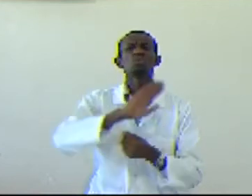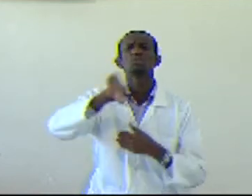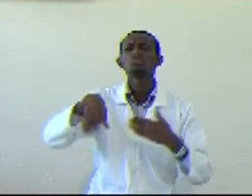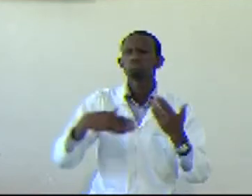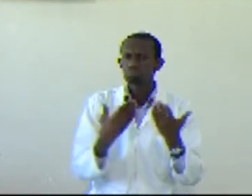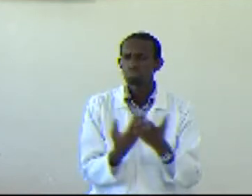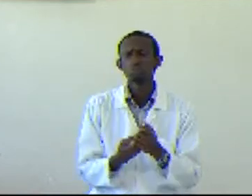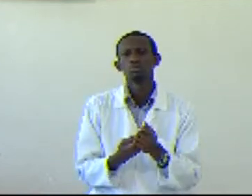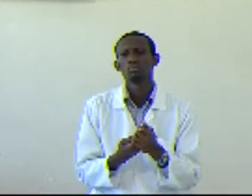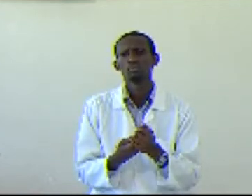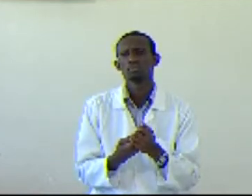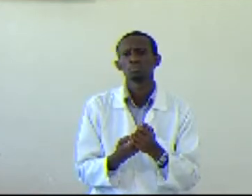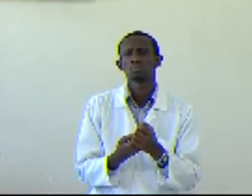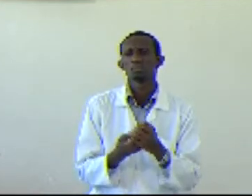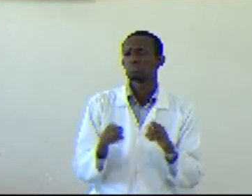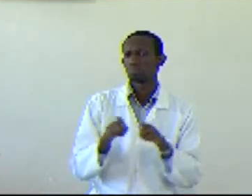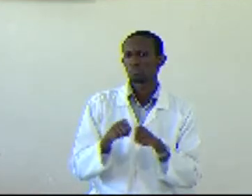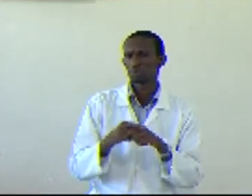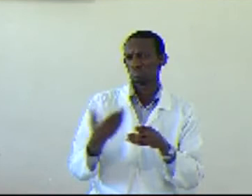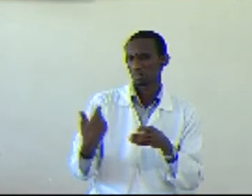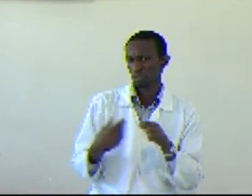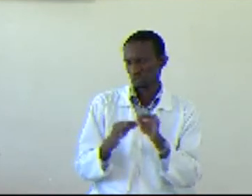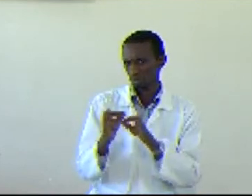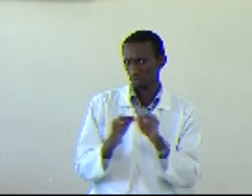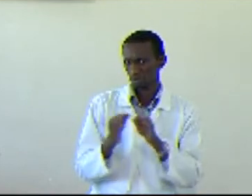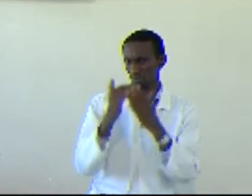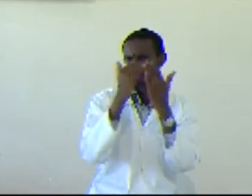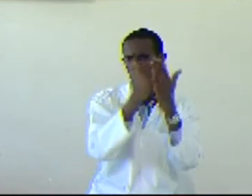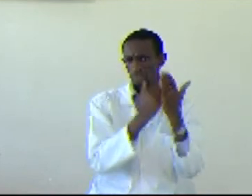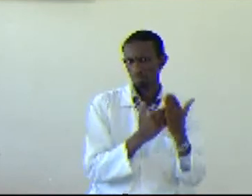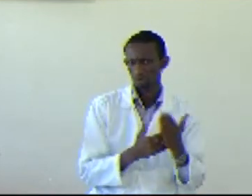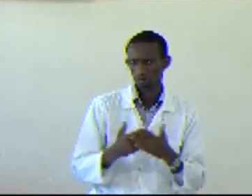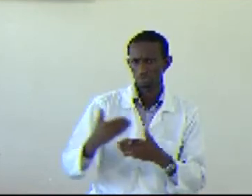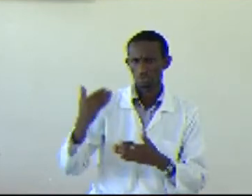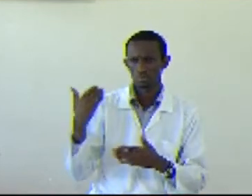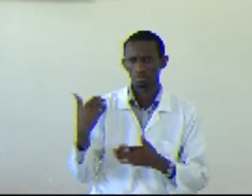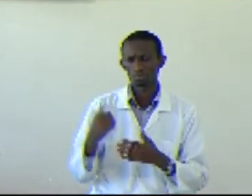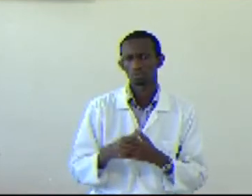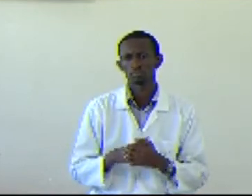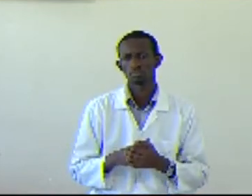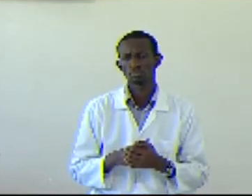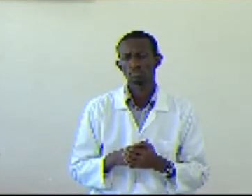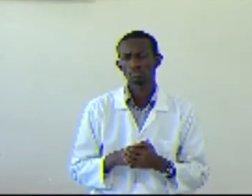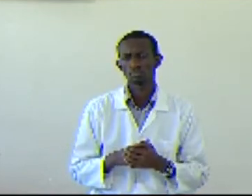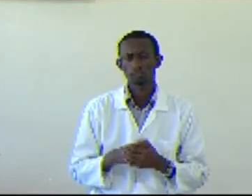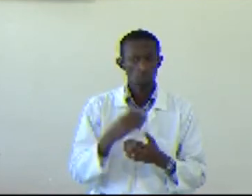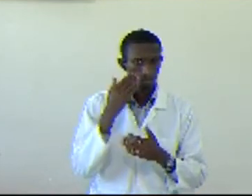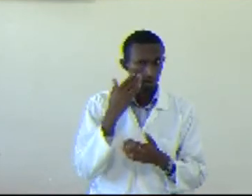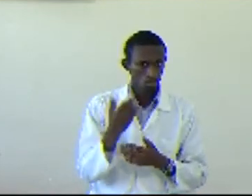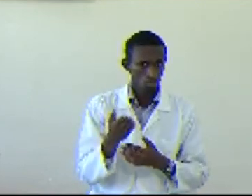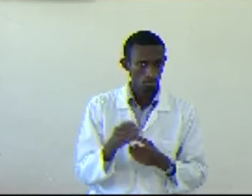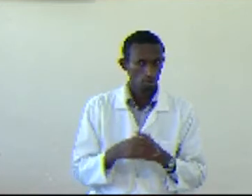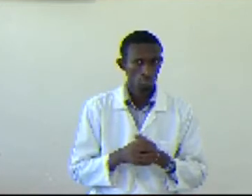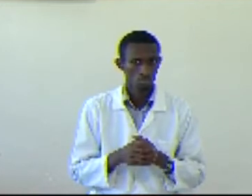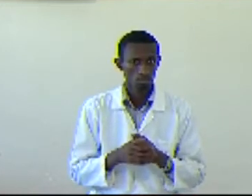have started into this explanation over here. And then we find, so